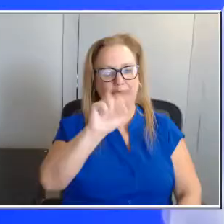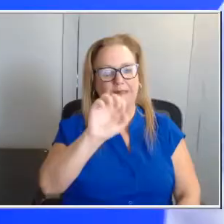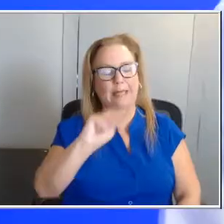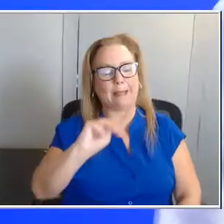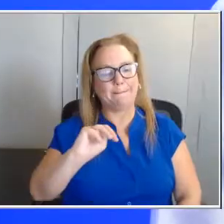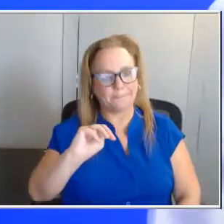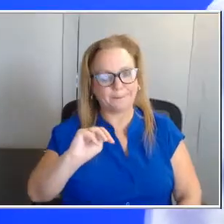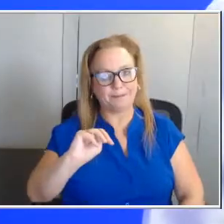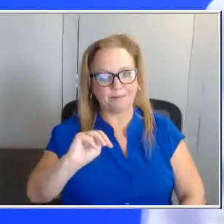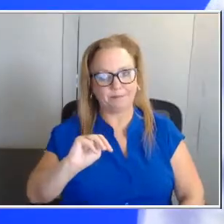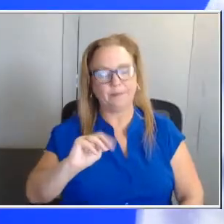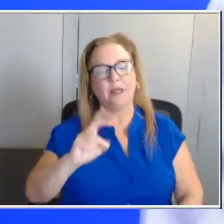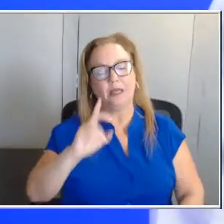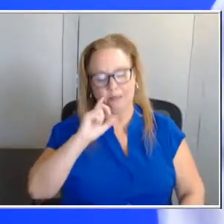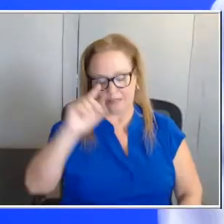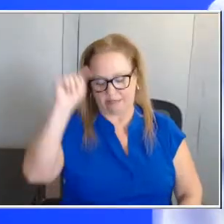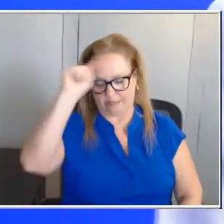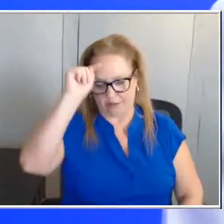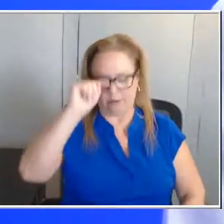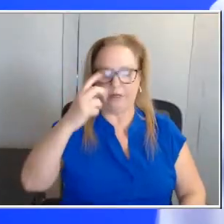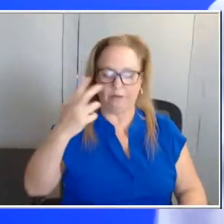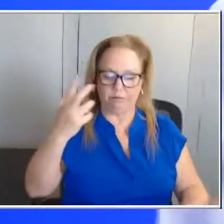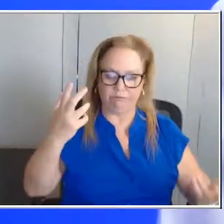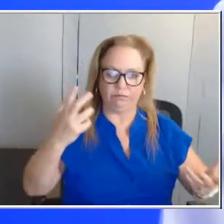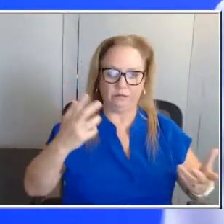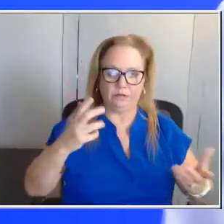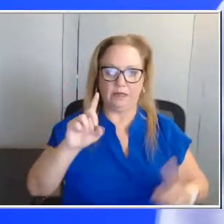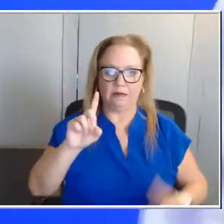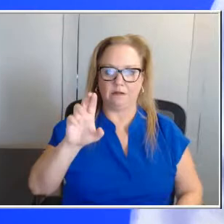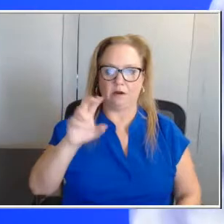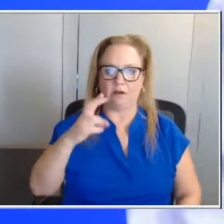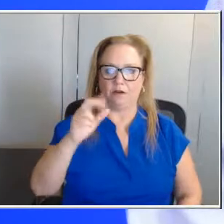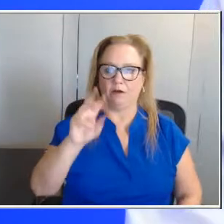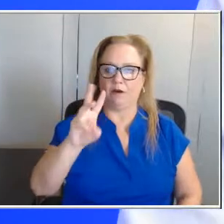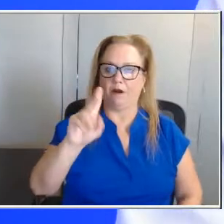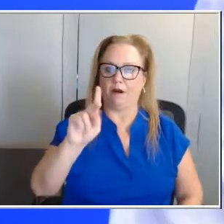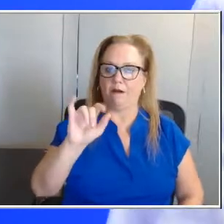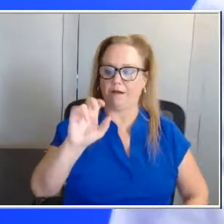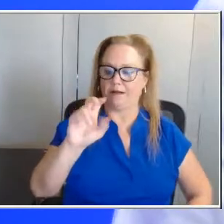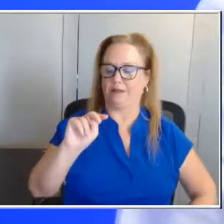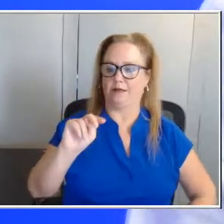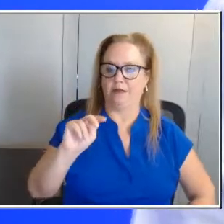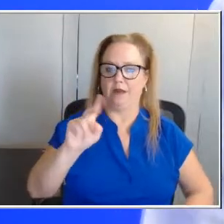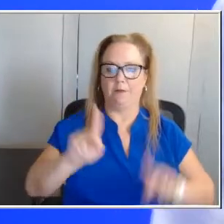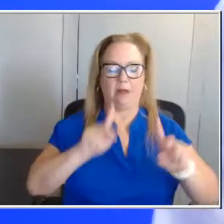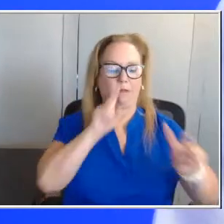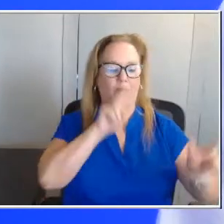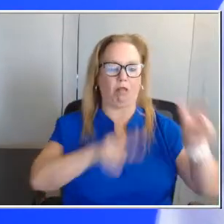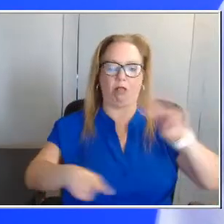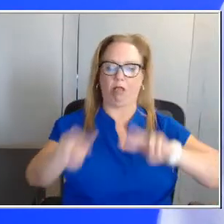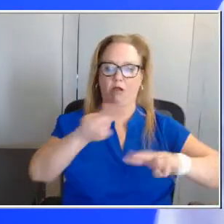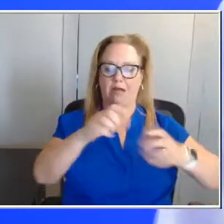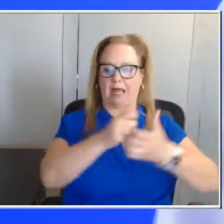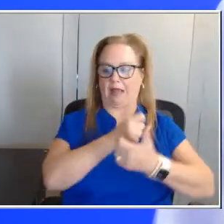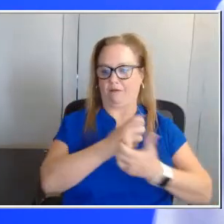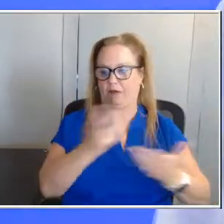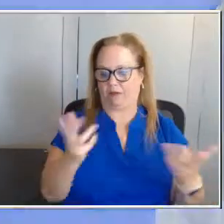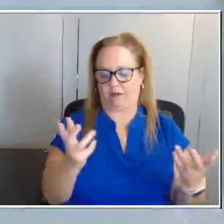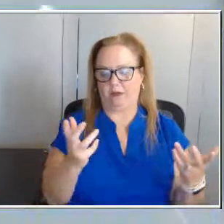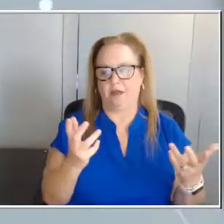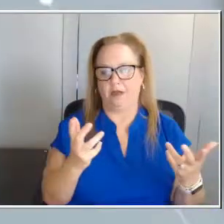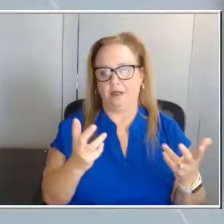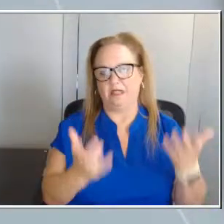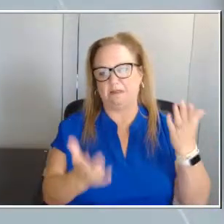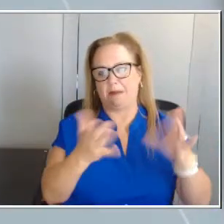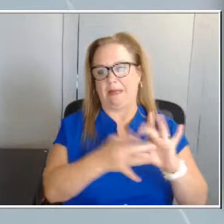it's a hypothesis. So they're, just like Dr. Hawkinson was talking about, people are looking at everything and every possible mechanism here. But this may tie